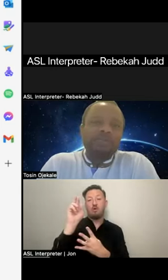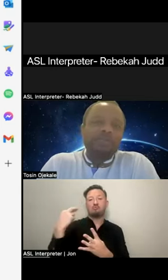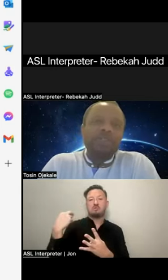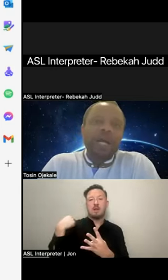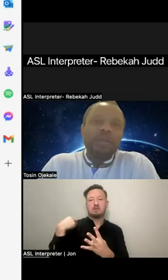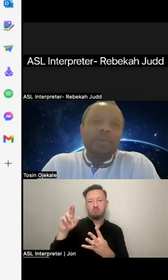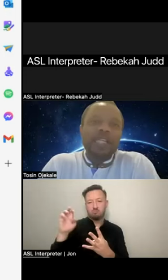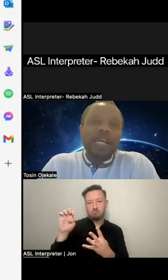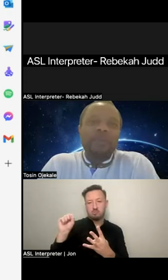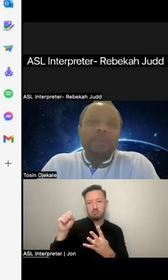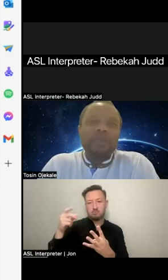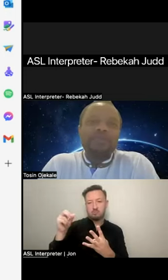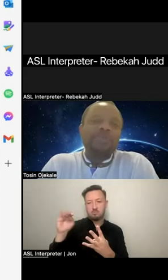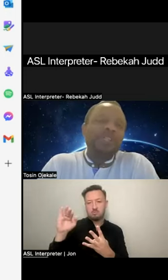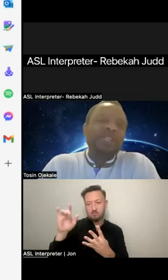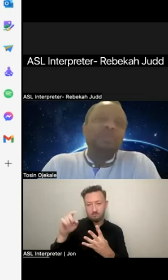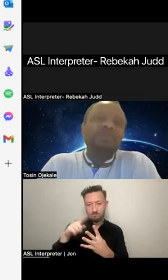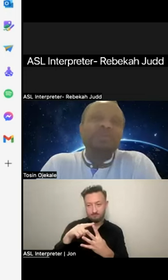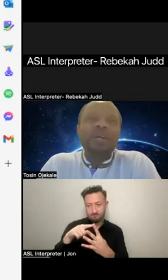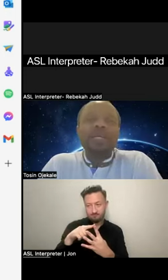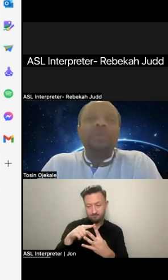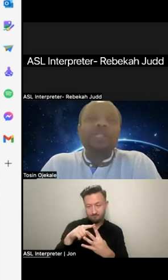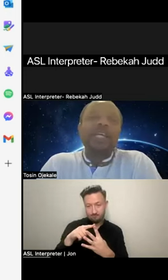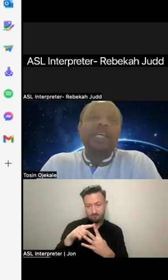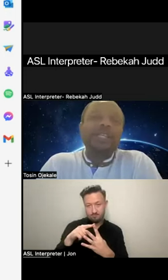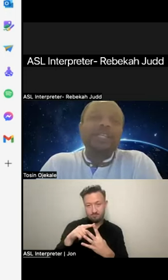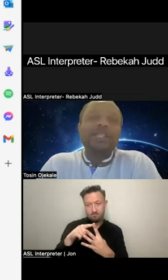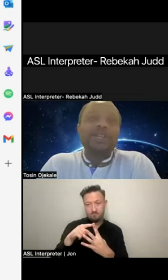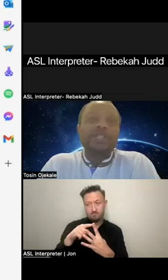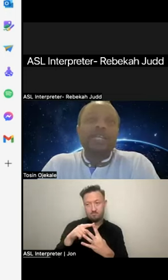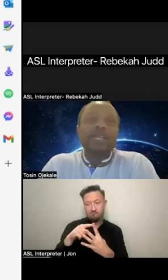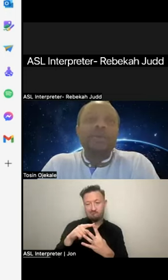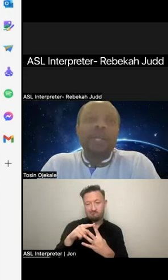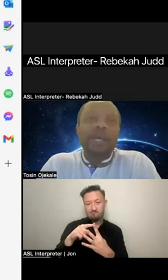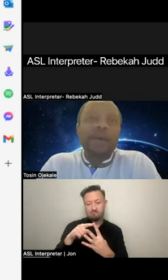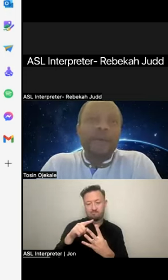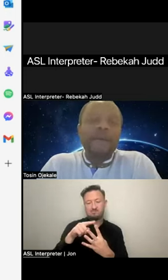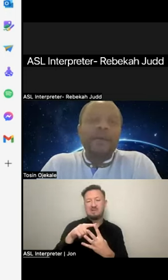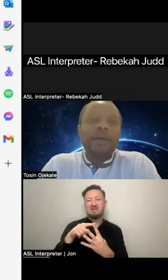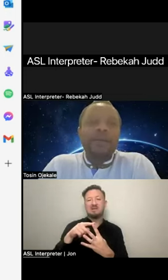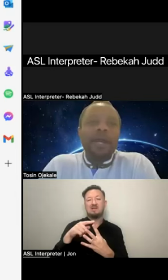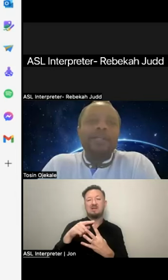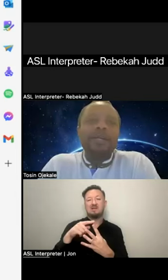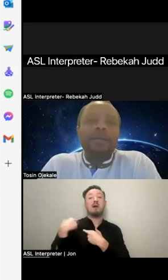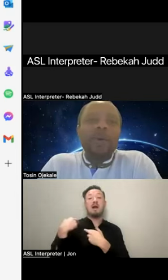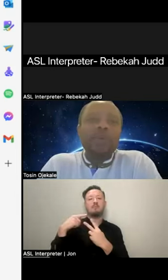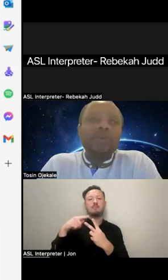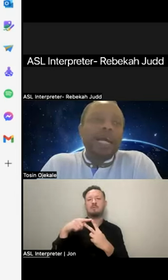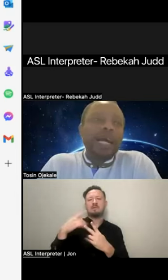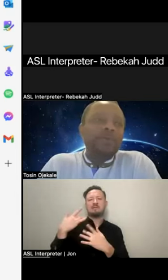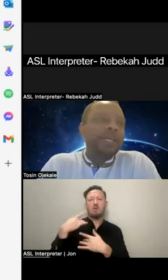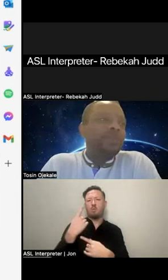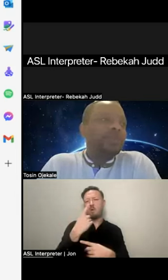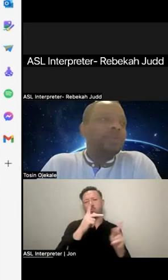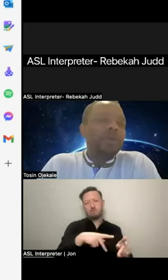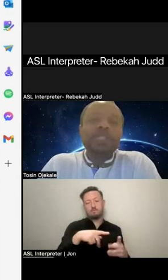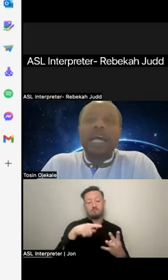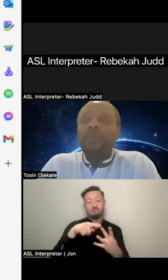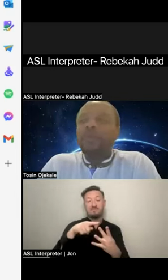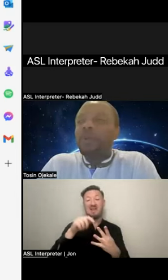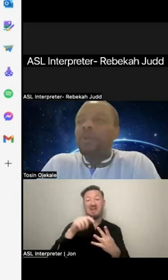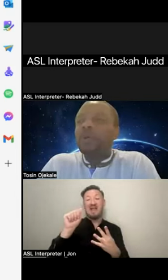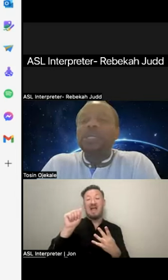that's usually most time who is responsible. In most cases, is just a single player, right? But who is accountable